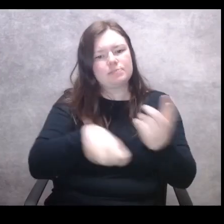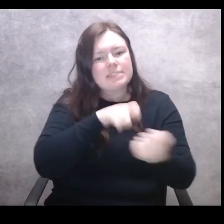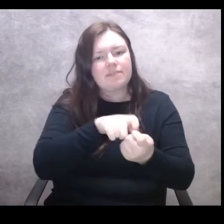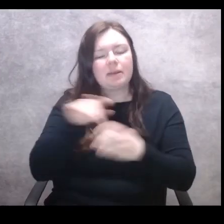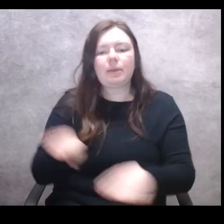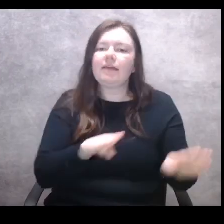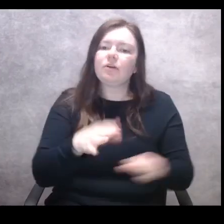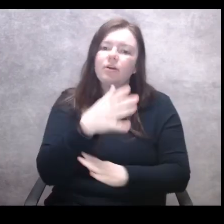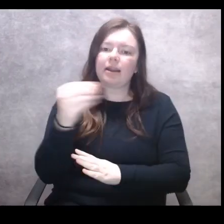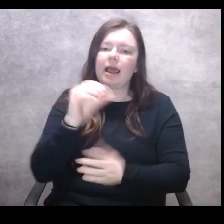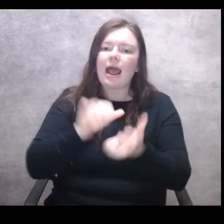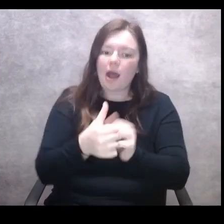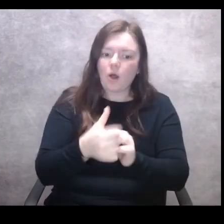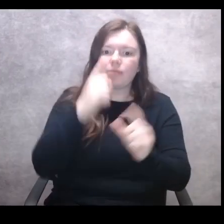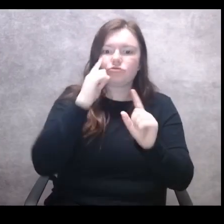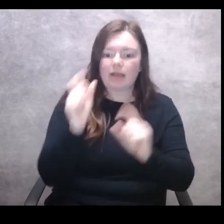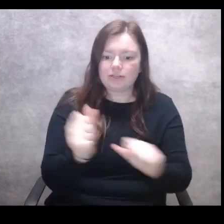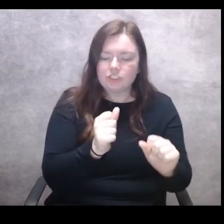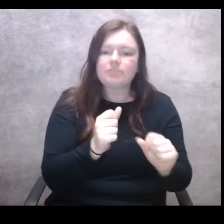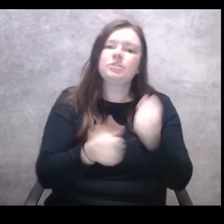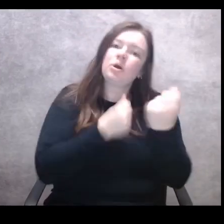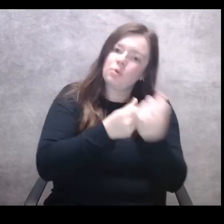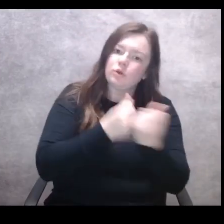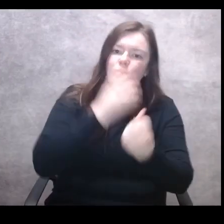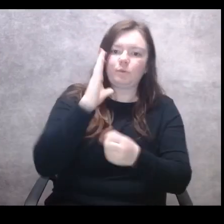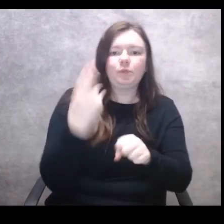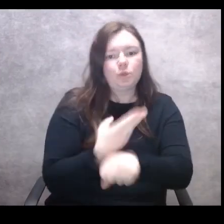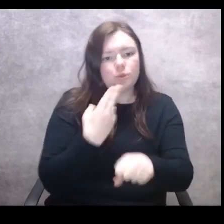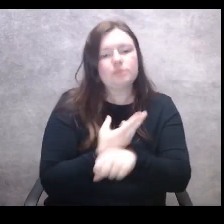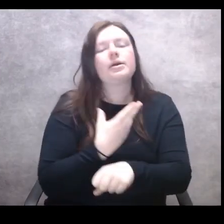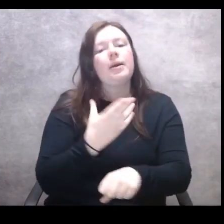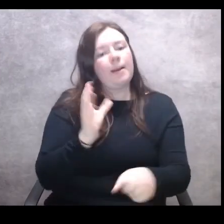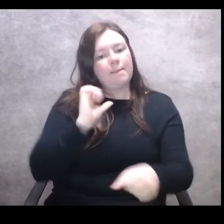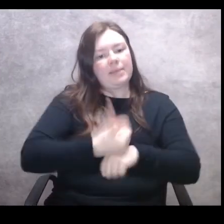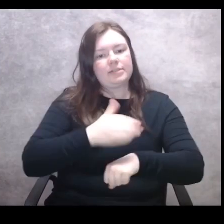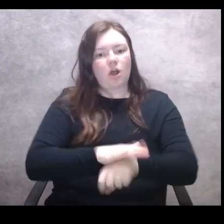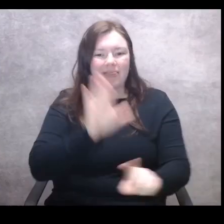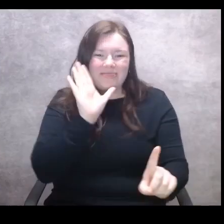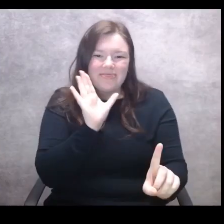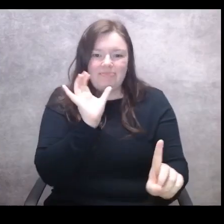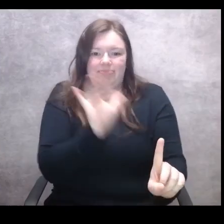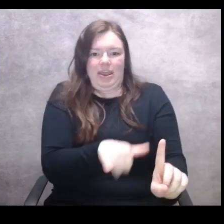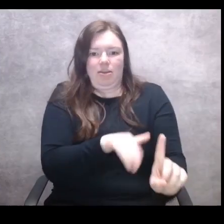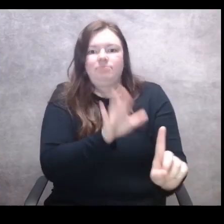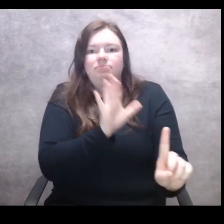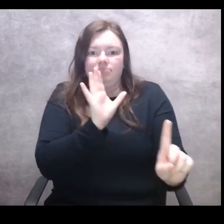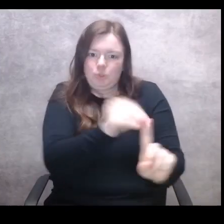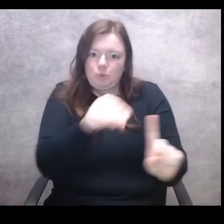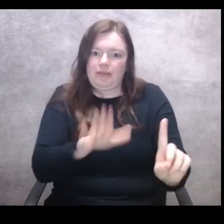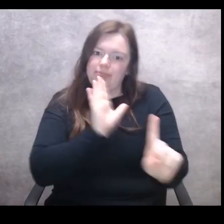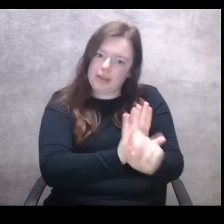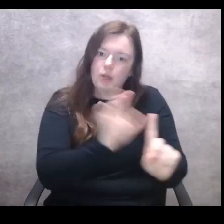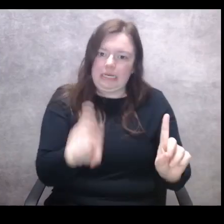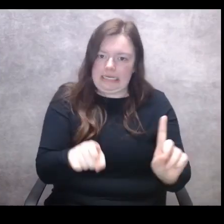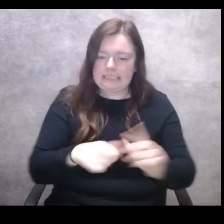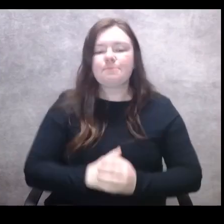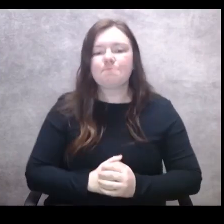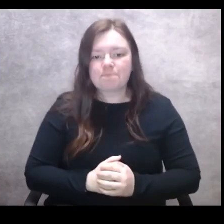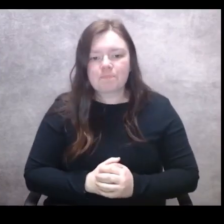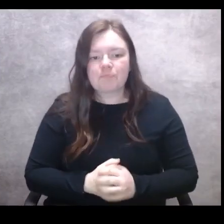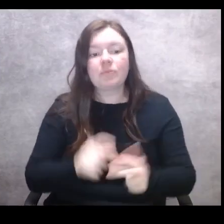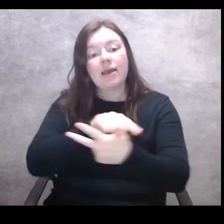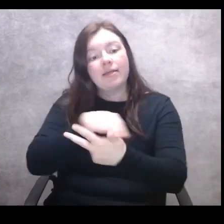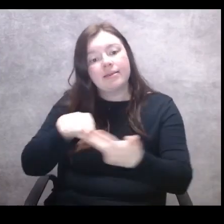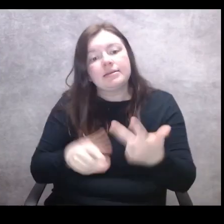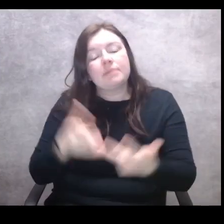specific behavior and how those strategies and supports would be used based on the individual student's needs. The